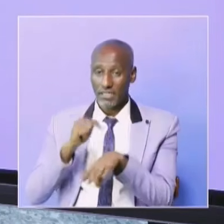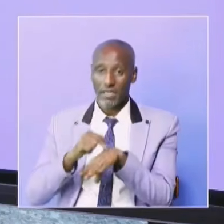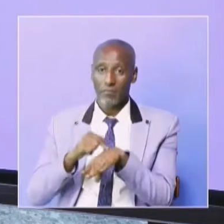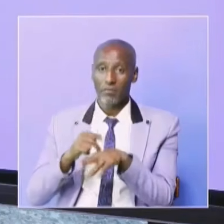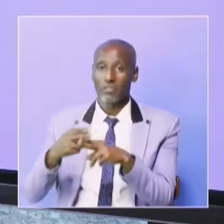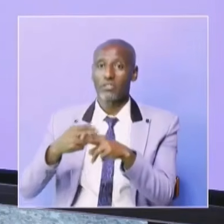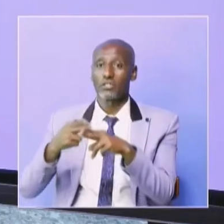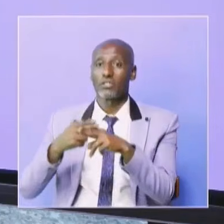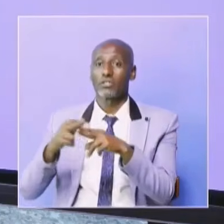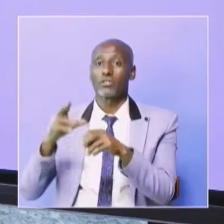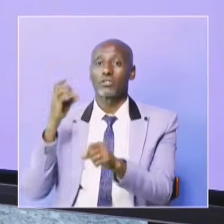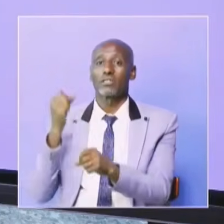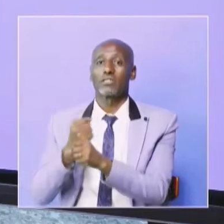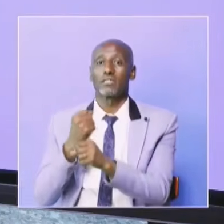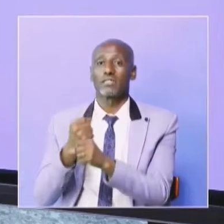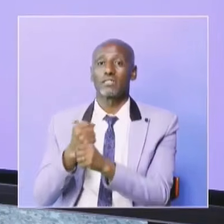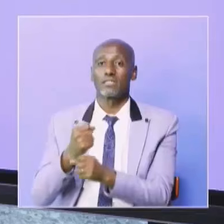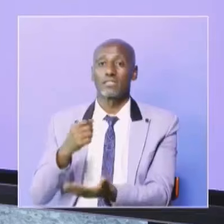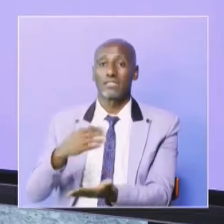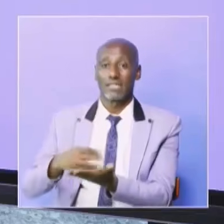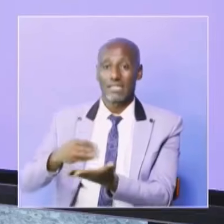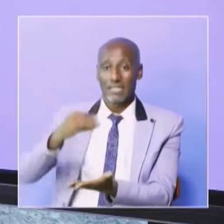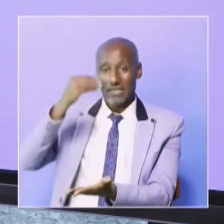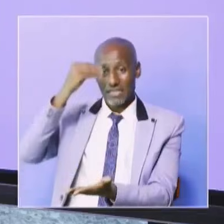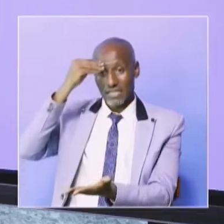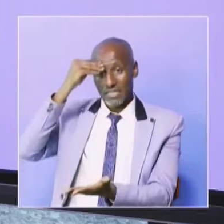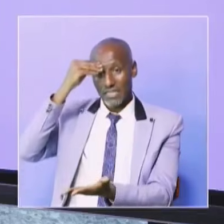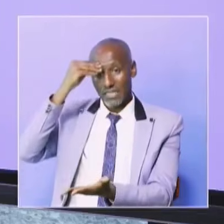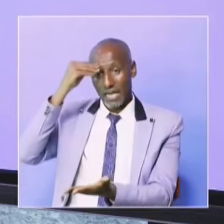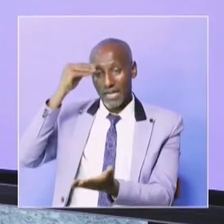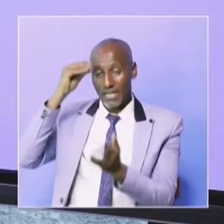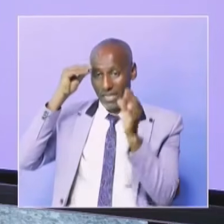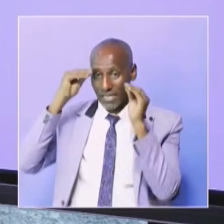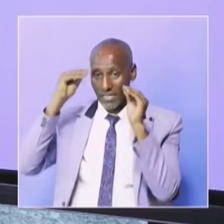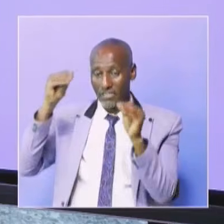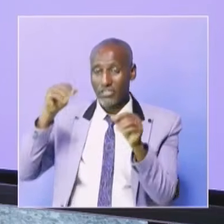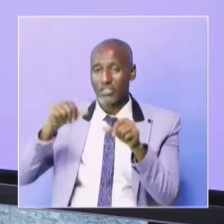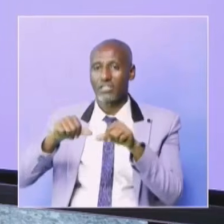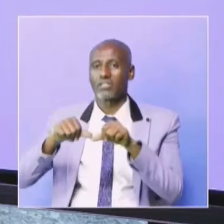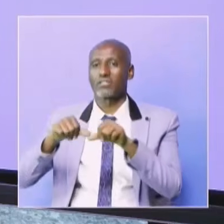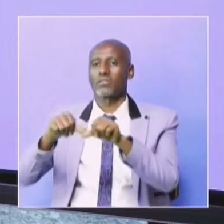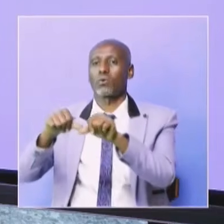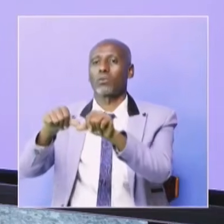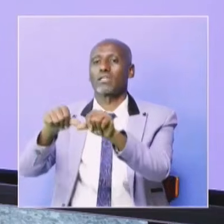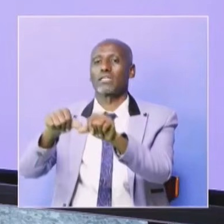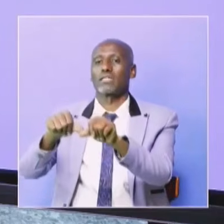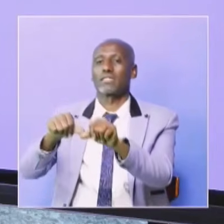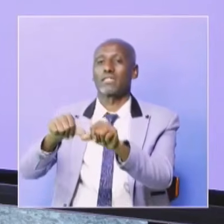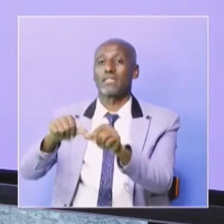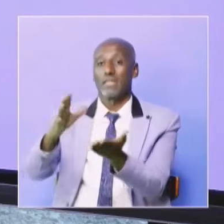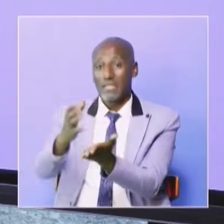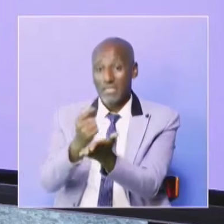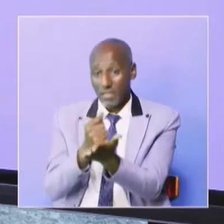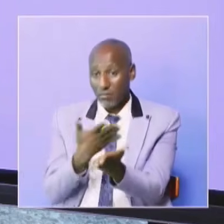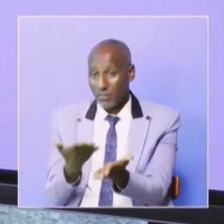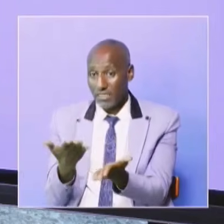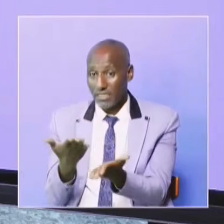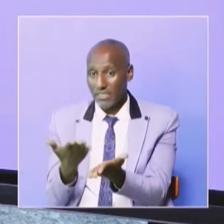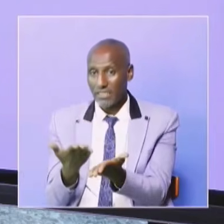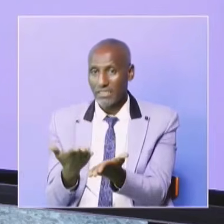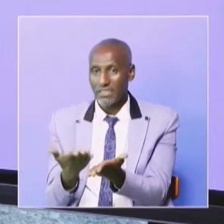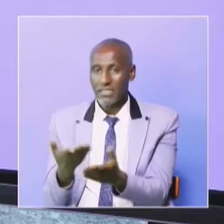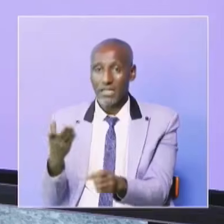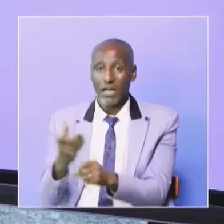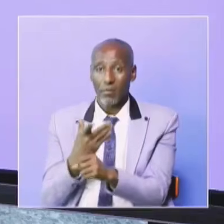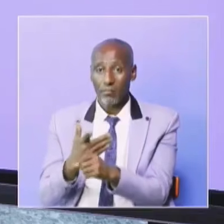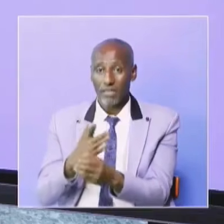action. The teaching and learning activity is long. That is continuous. But if something happens in the middle, it